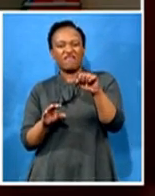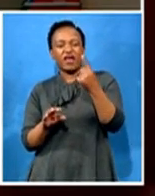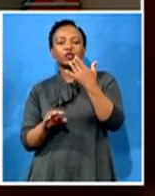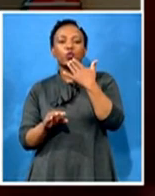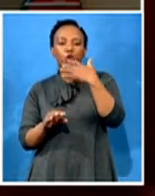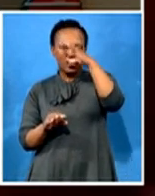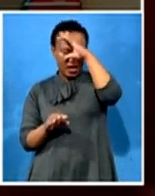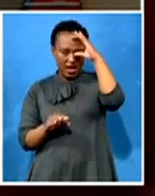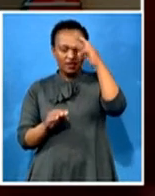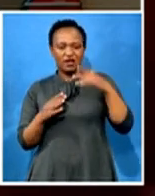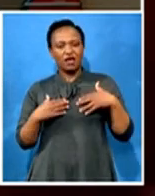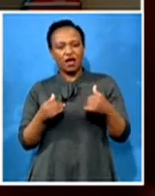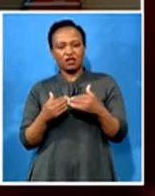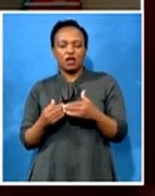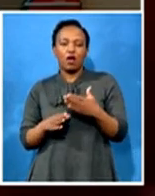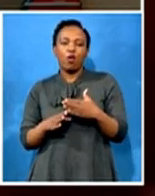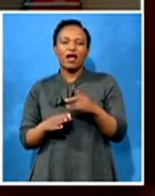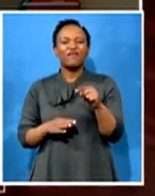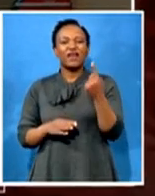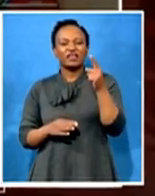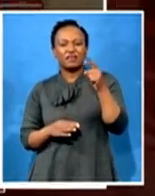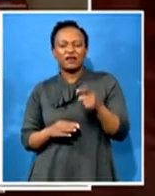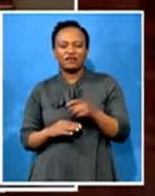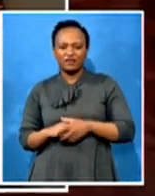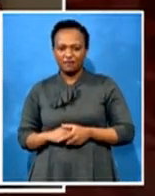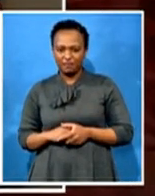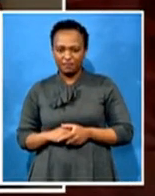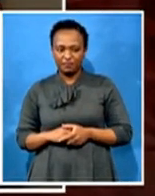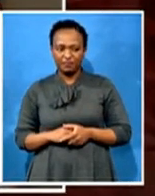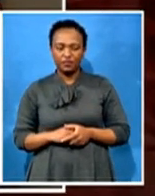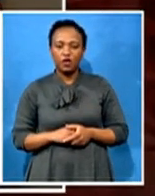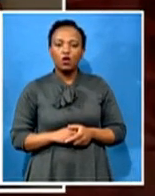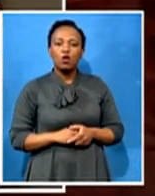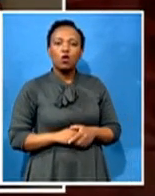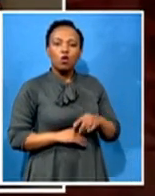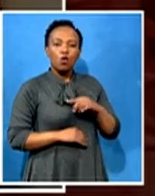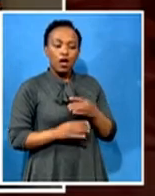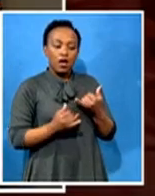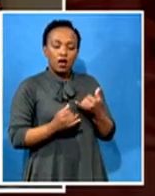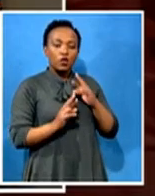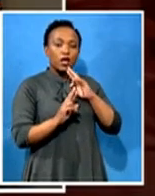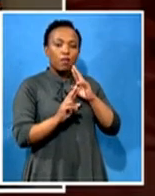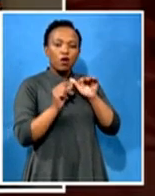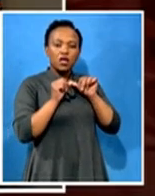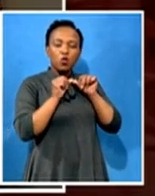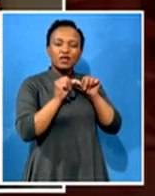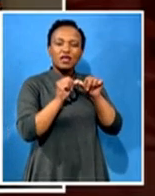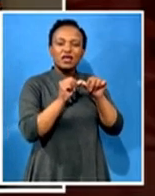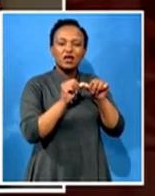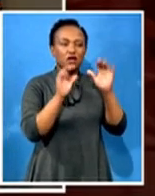We still continue to receive reports from right away around the world, 130 national